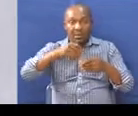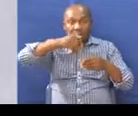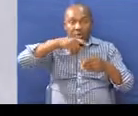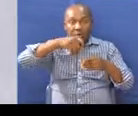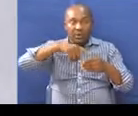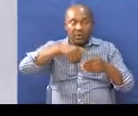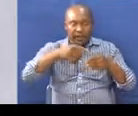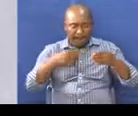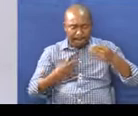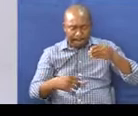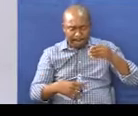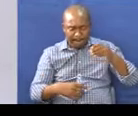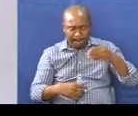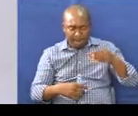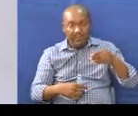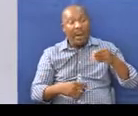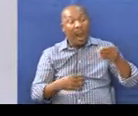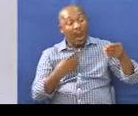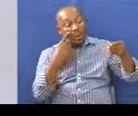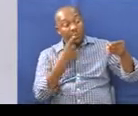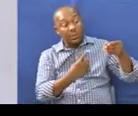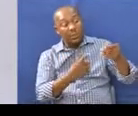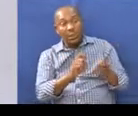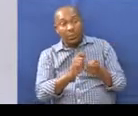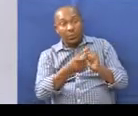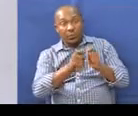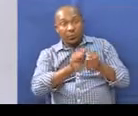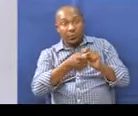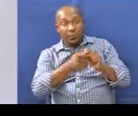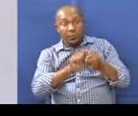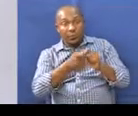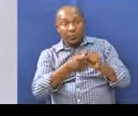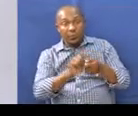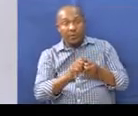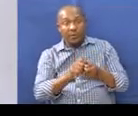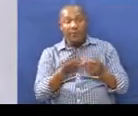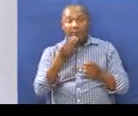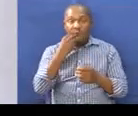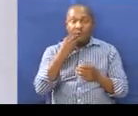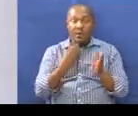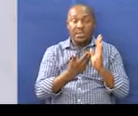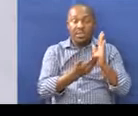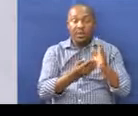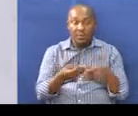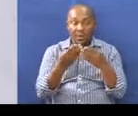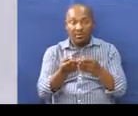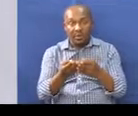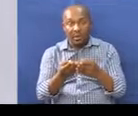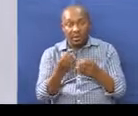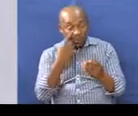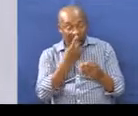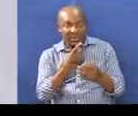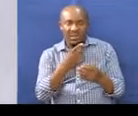in order to mix up the concentration of food sample and either lipid, which is either fat or